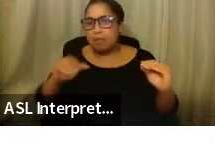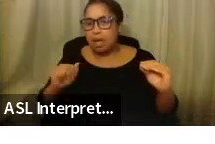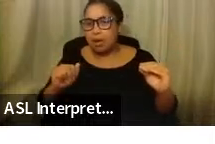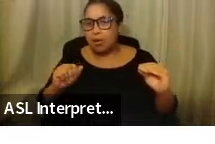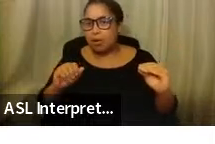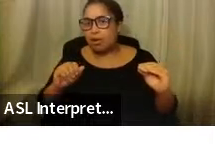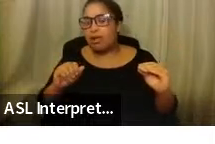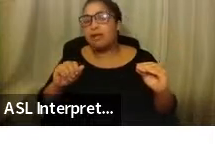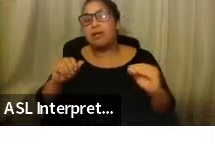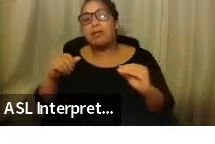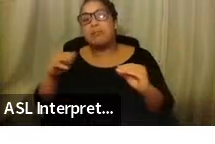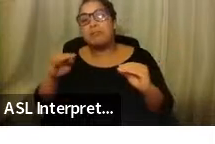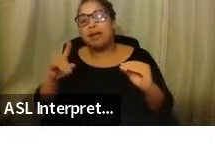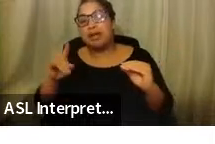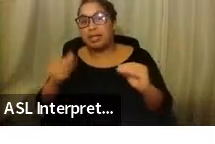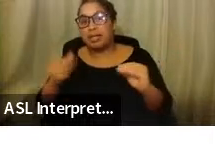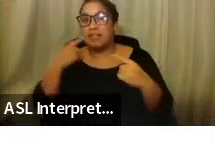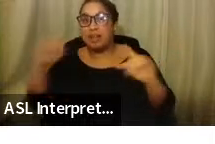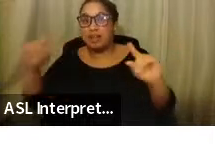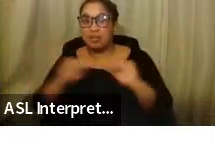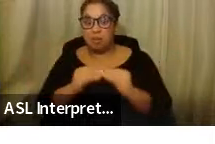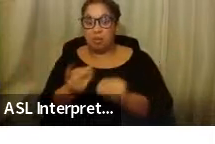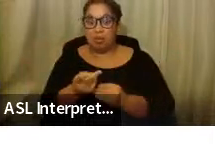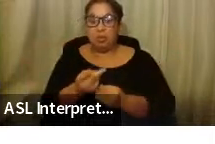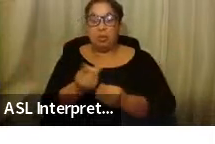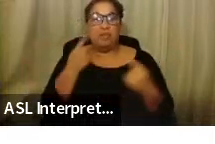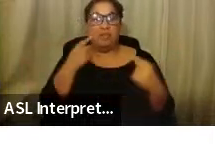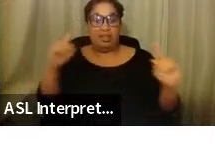effective enough, they will